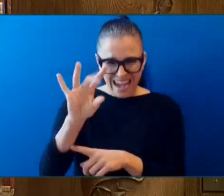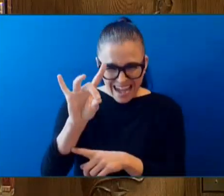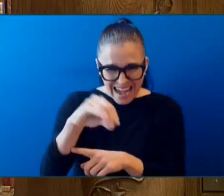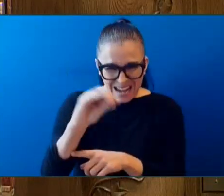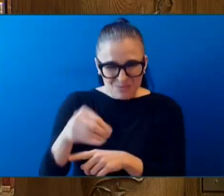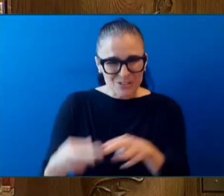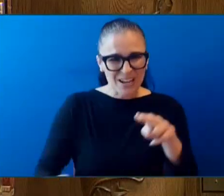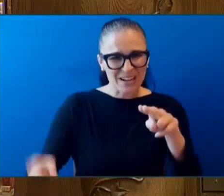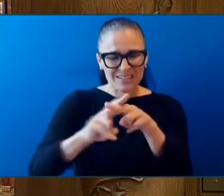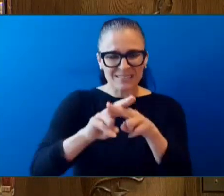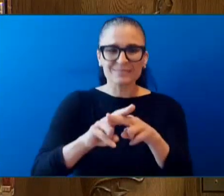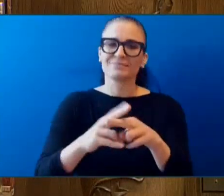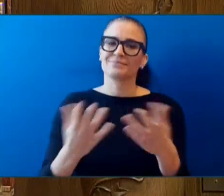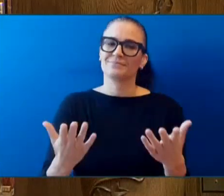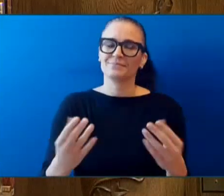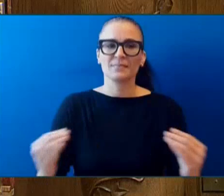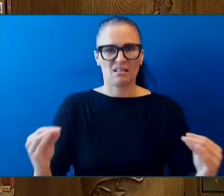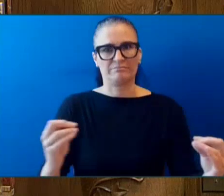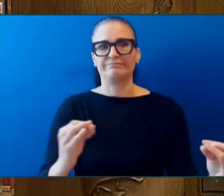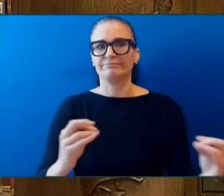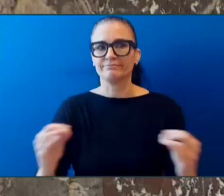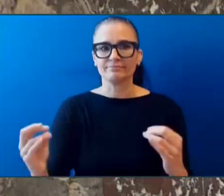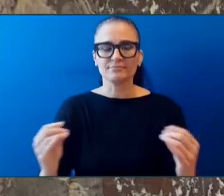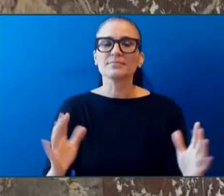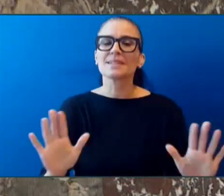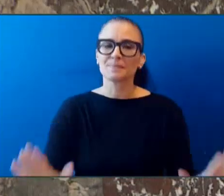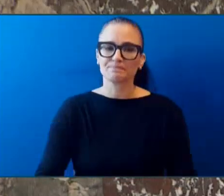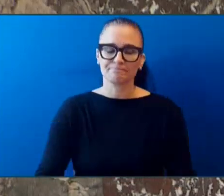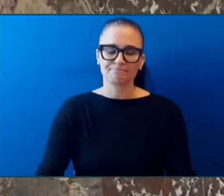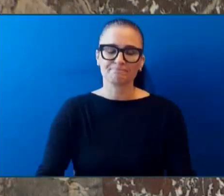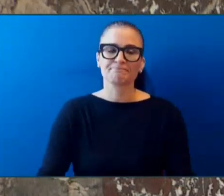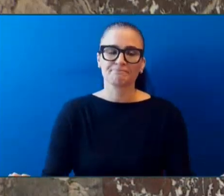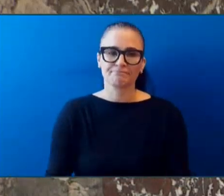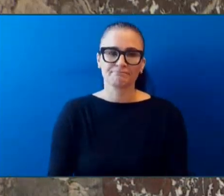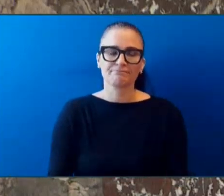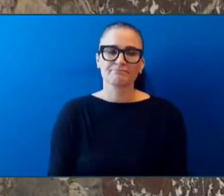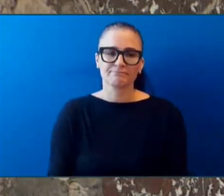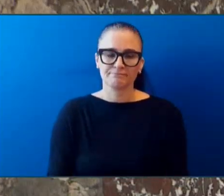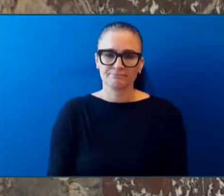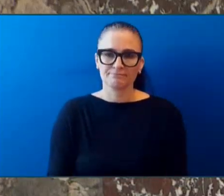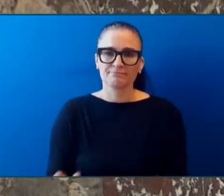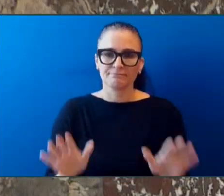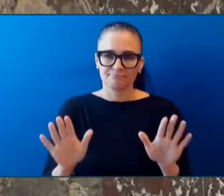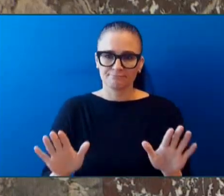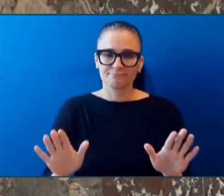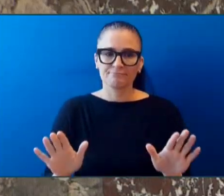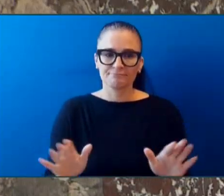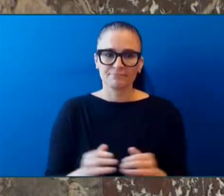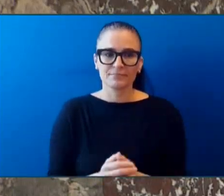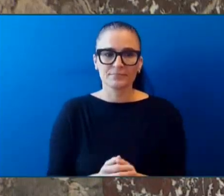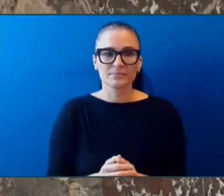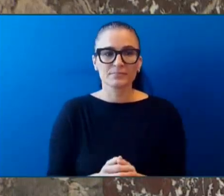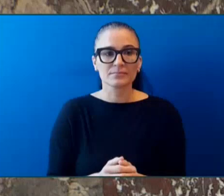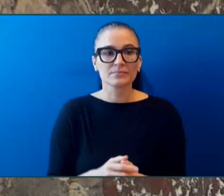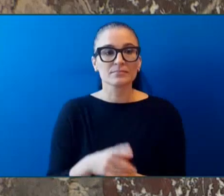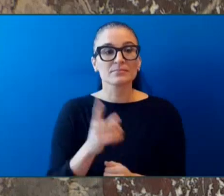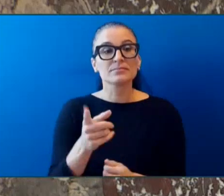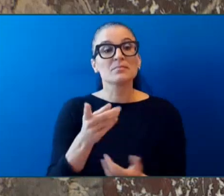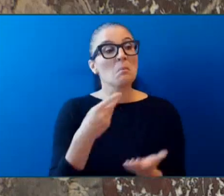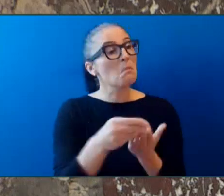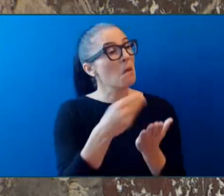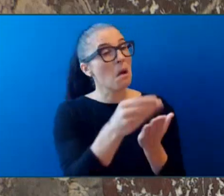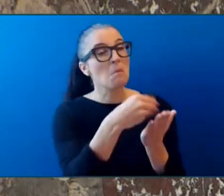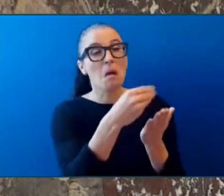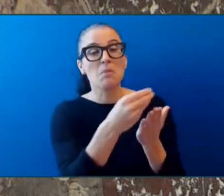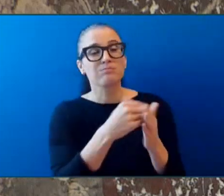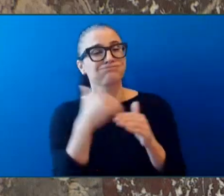Members, take it easy. Members. BC Hydro was forced to sell Members. that power at a loss. And guess who paid for it, Honourable Speaker? Every single